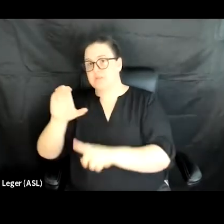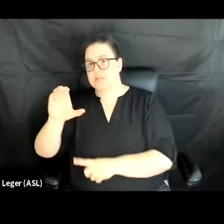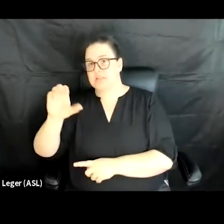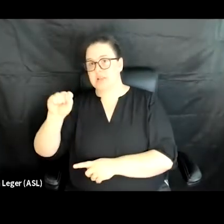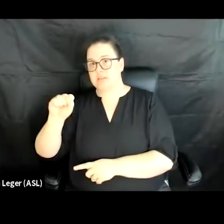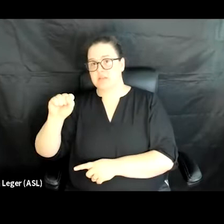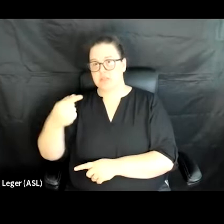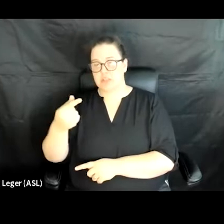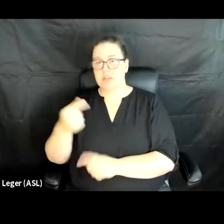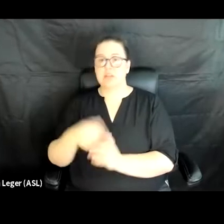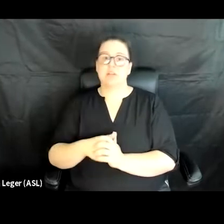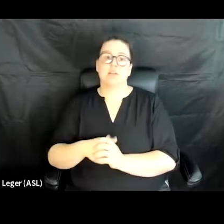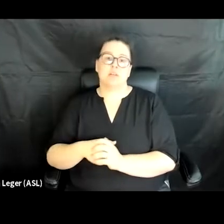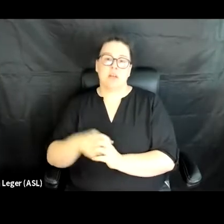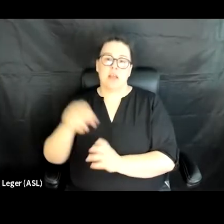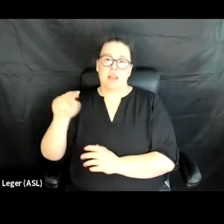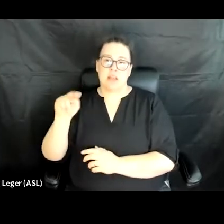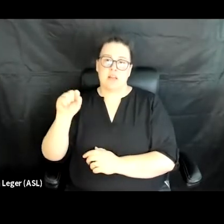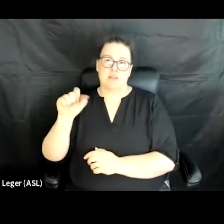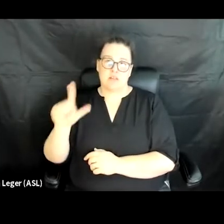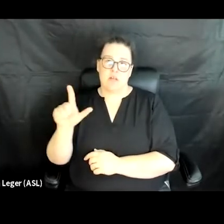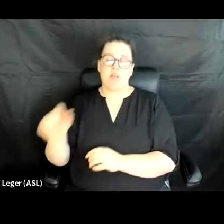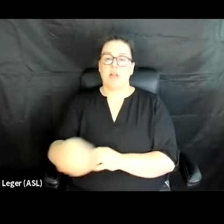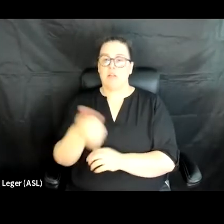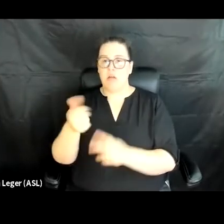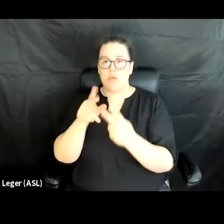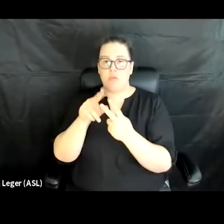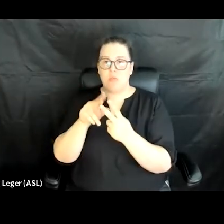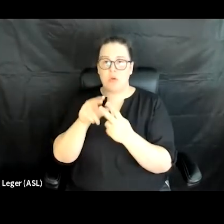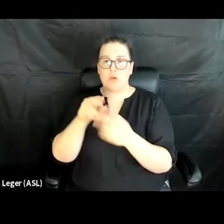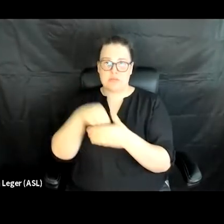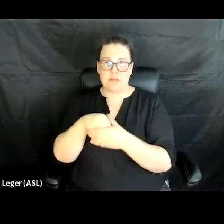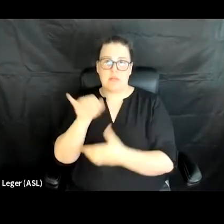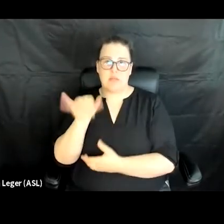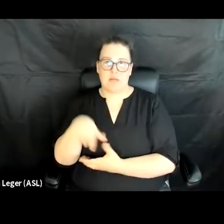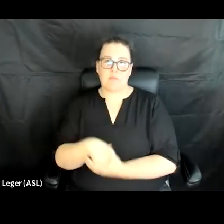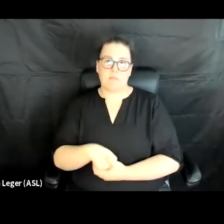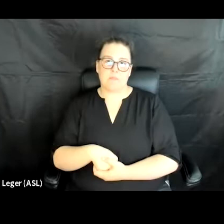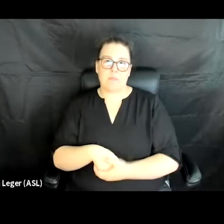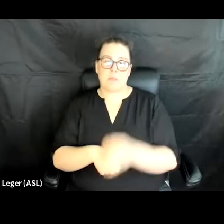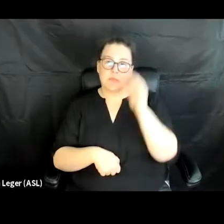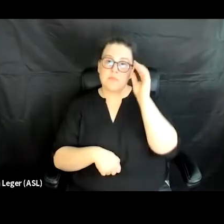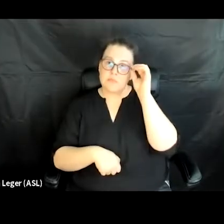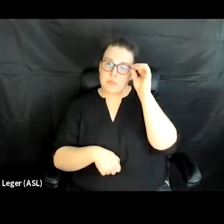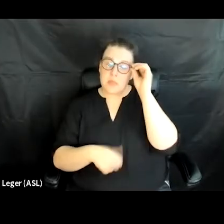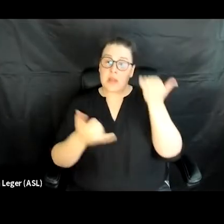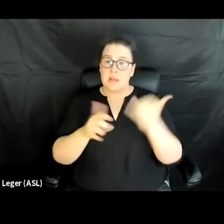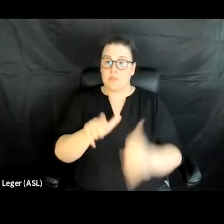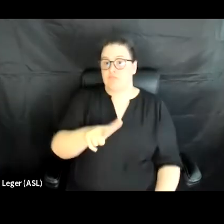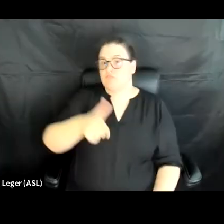NCSL, National Governors Association, and other partners in the SEED project. I'm going to turn it over to Elise